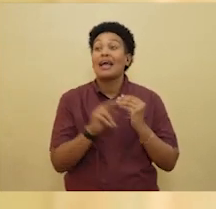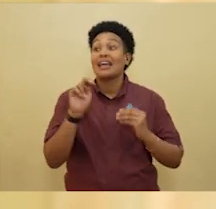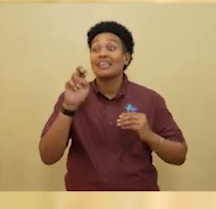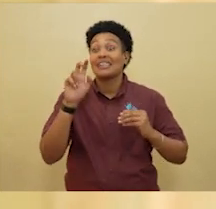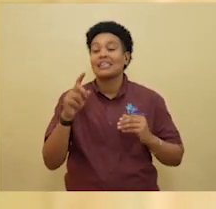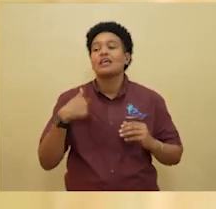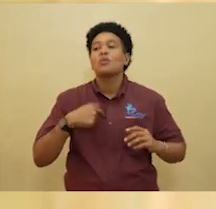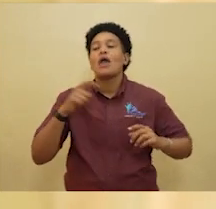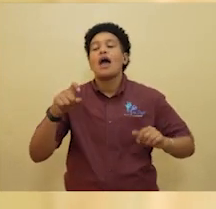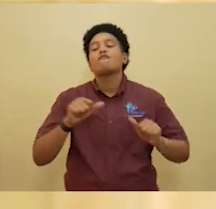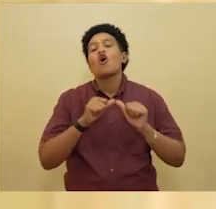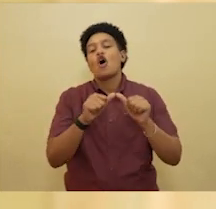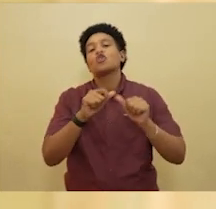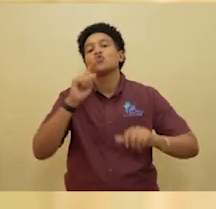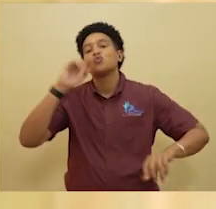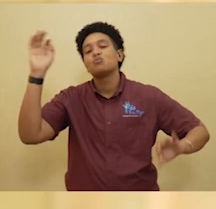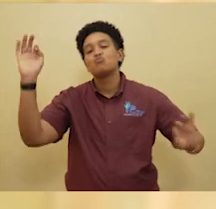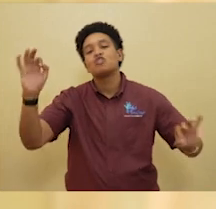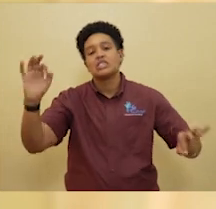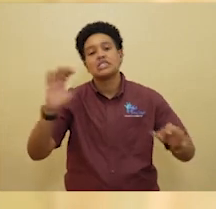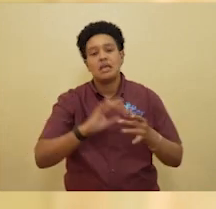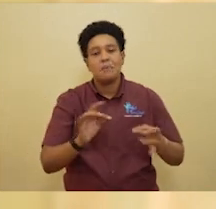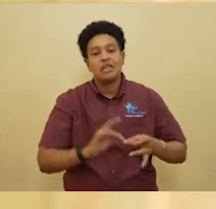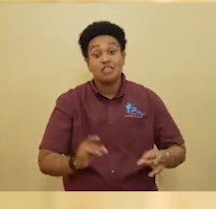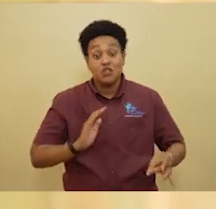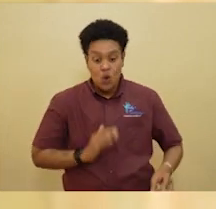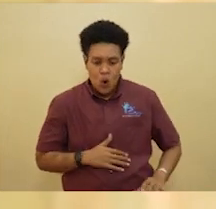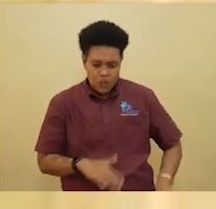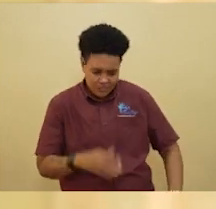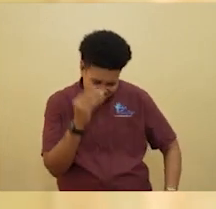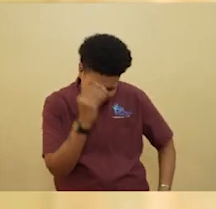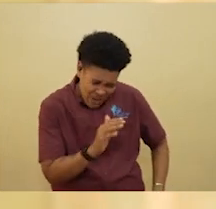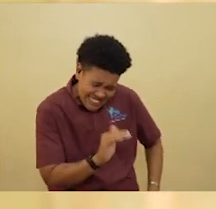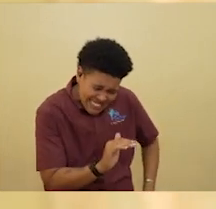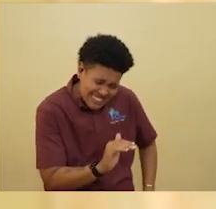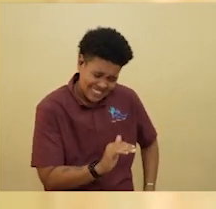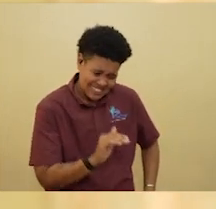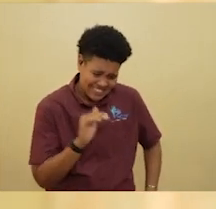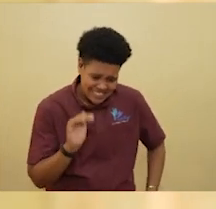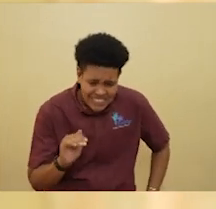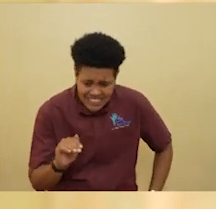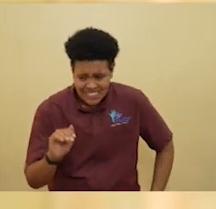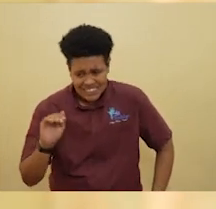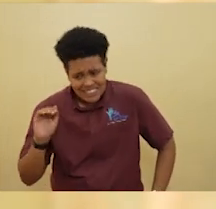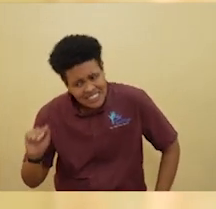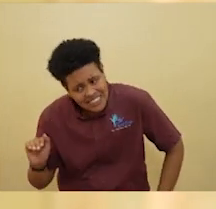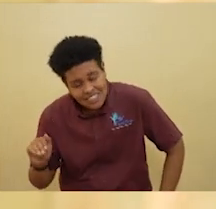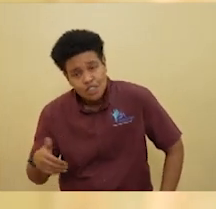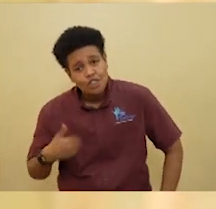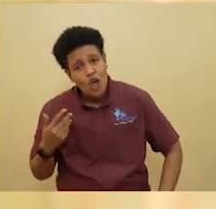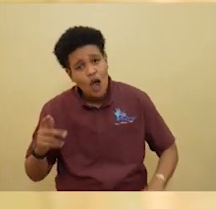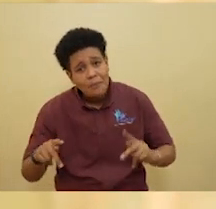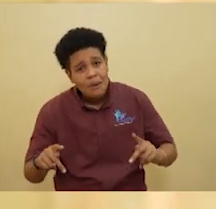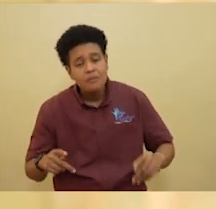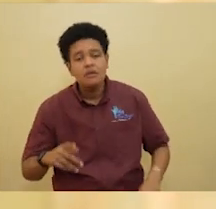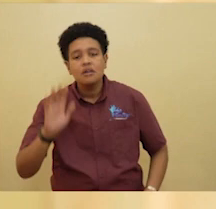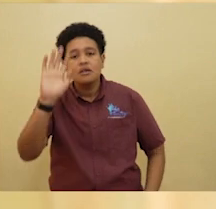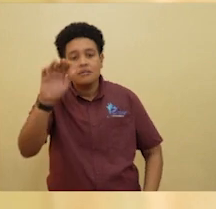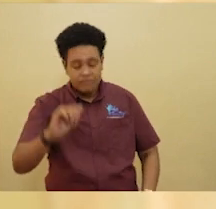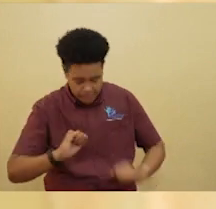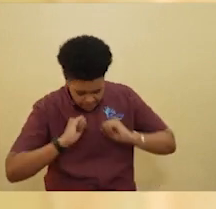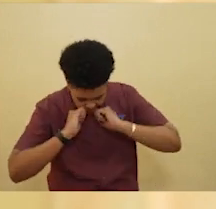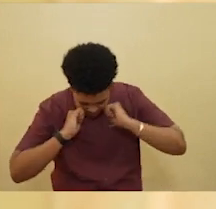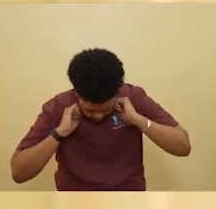to continue to preach the message to our children, to our younger persons. We've got to wear our